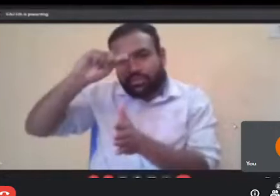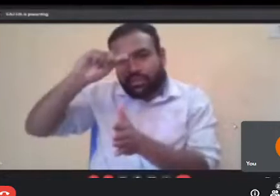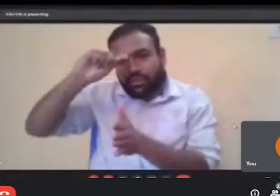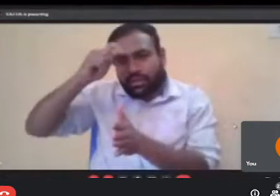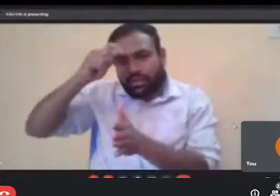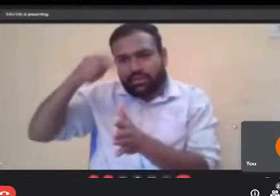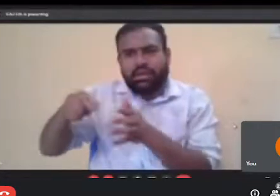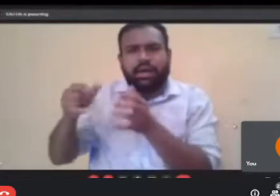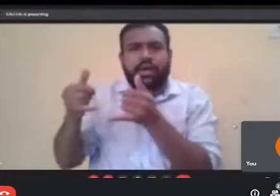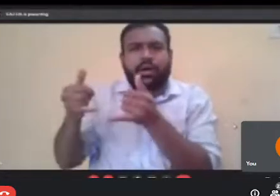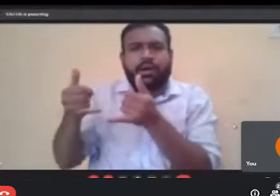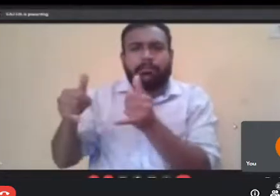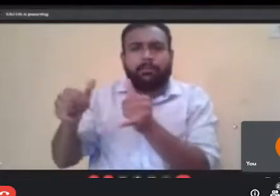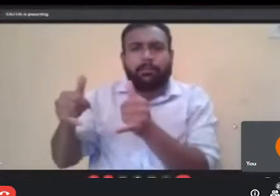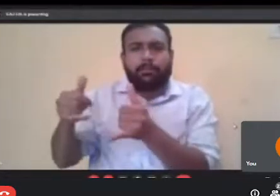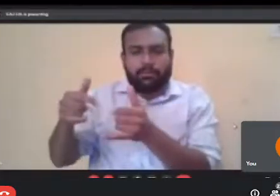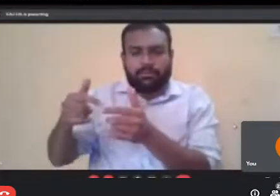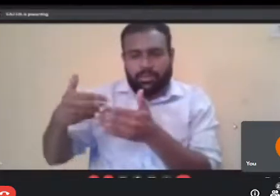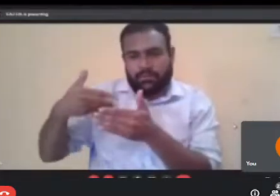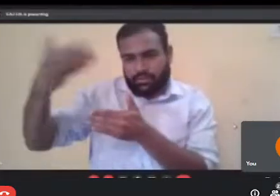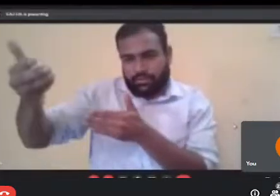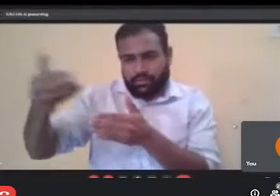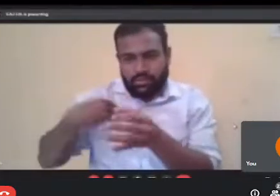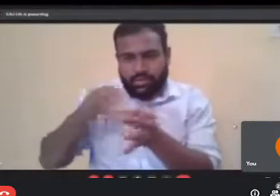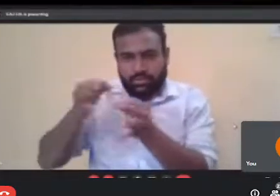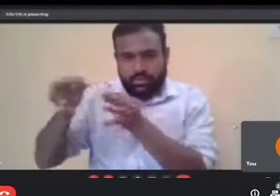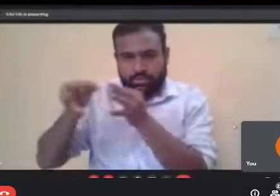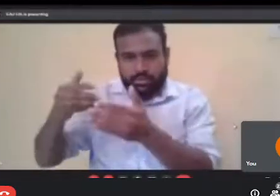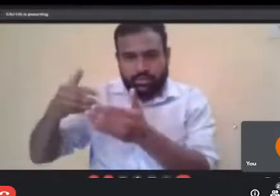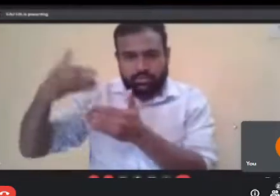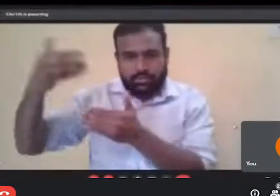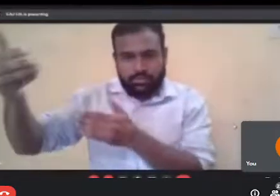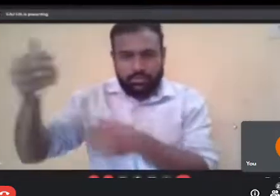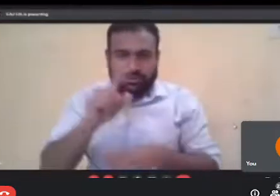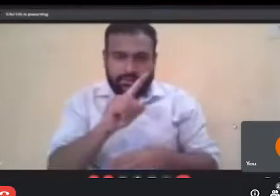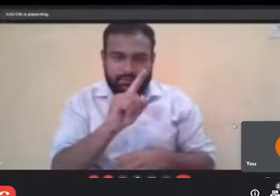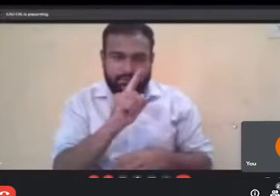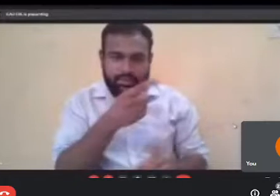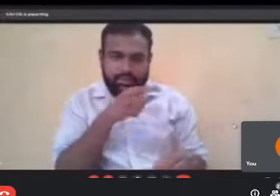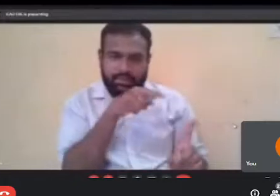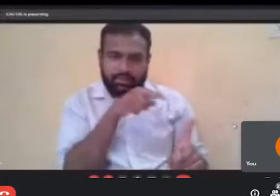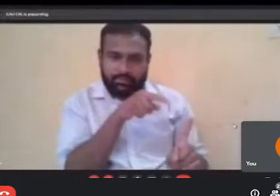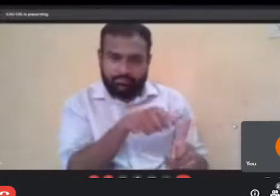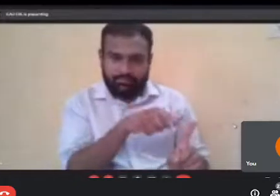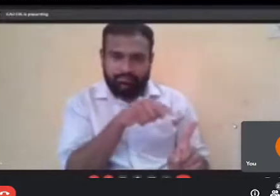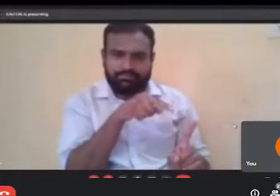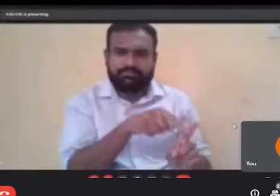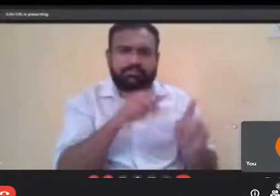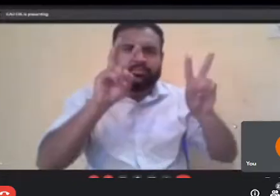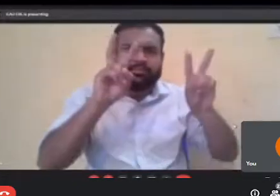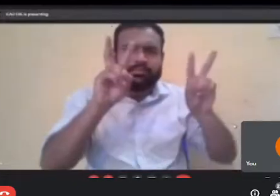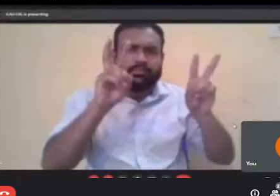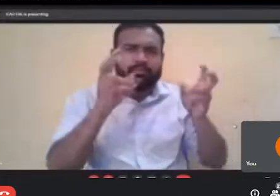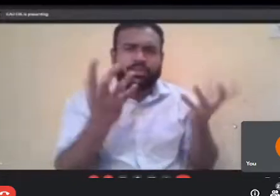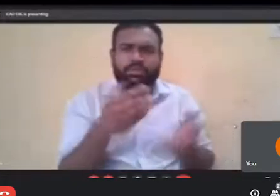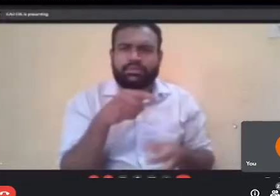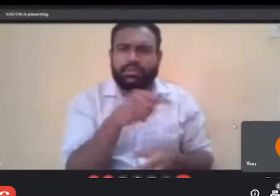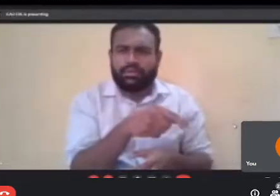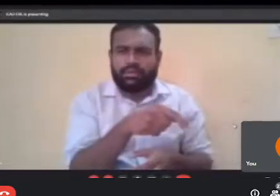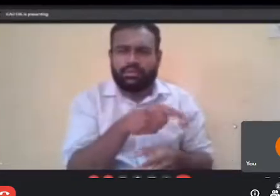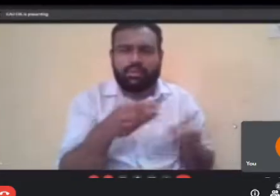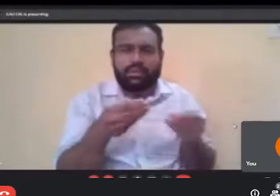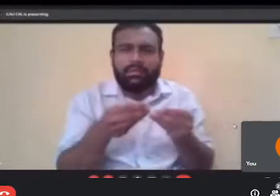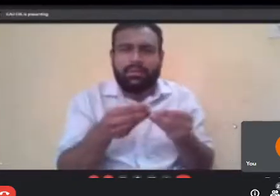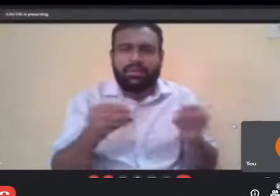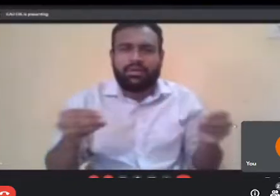the research. And the second group is all about English game. You know, the grammar English grammar game. So here